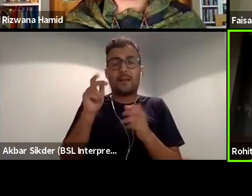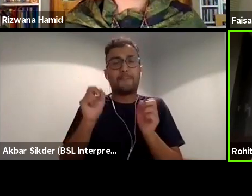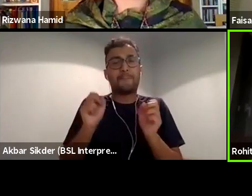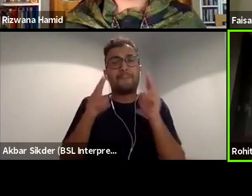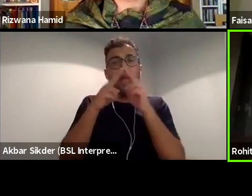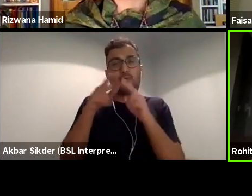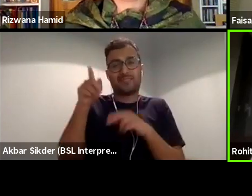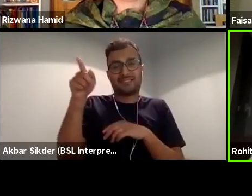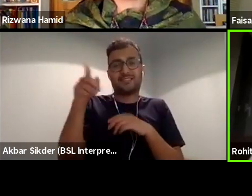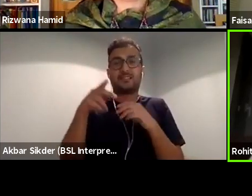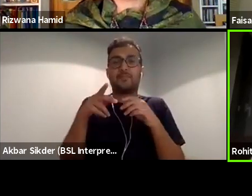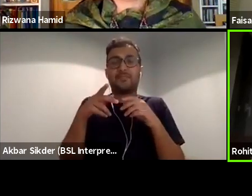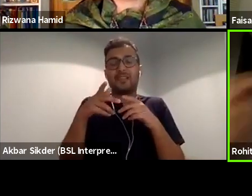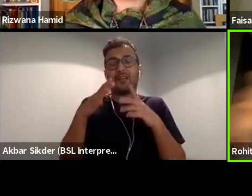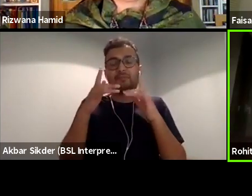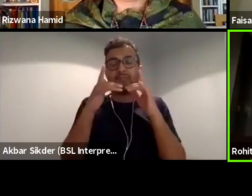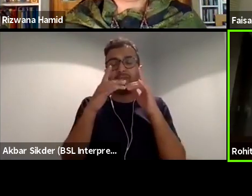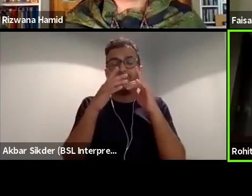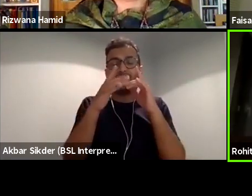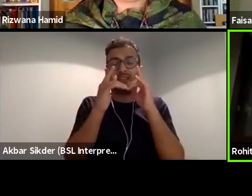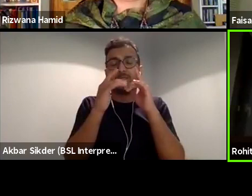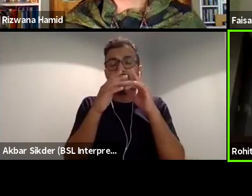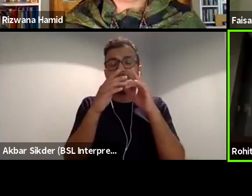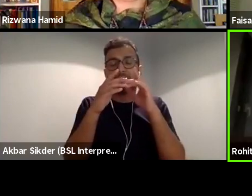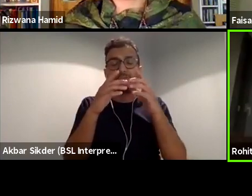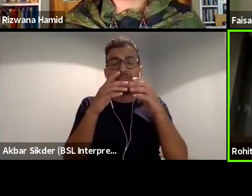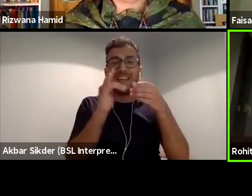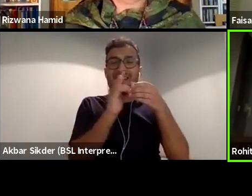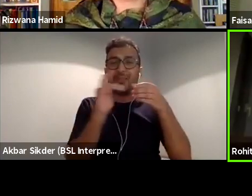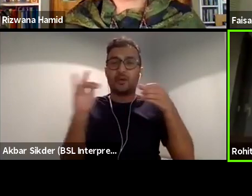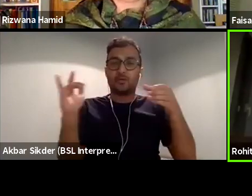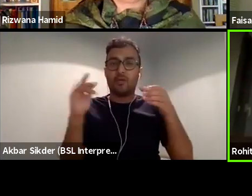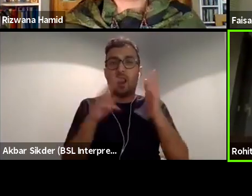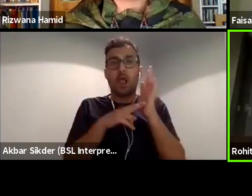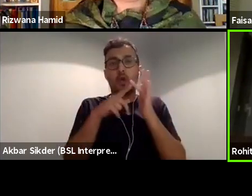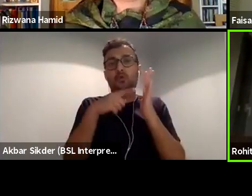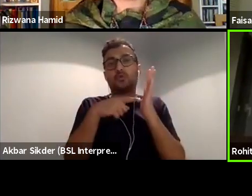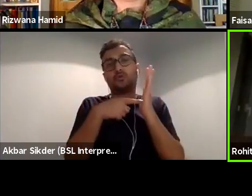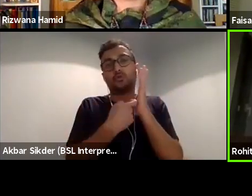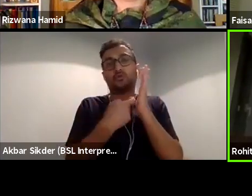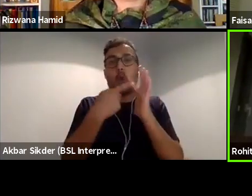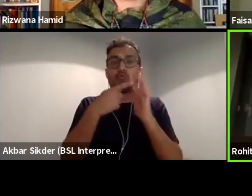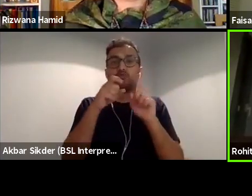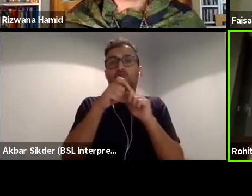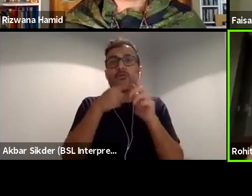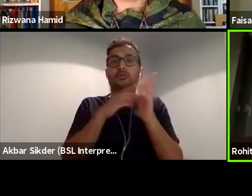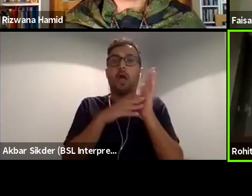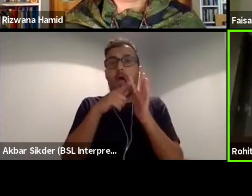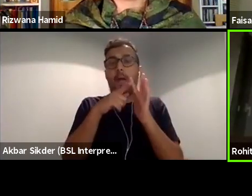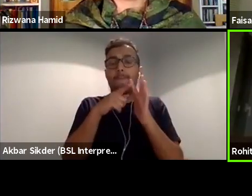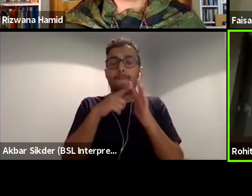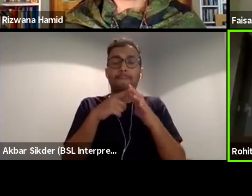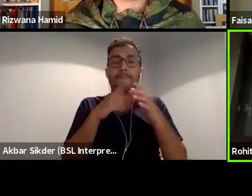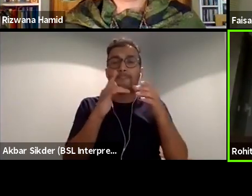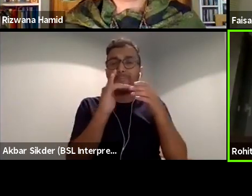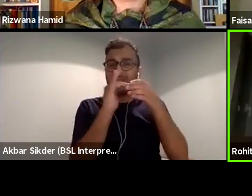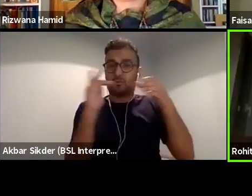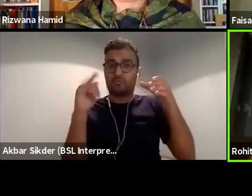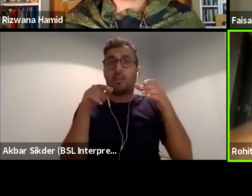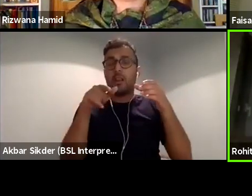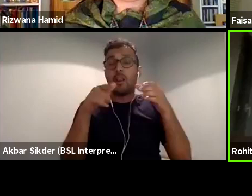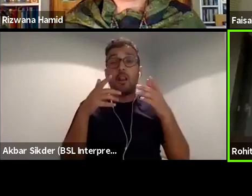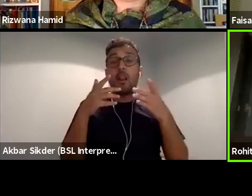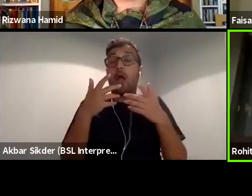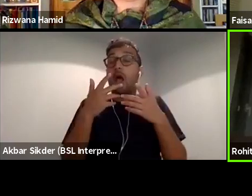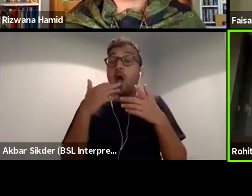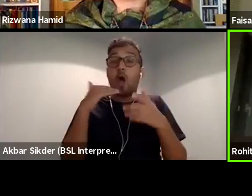in Paris. In the early hours, there were hundreds and hundreds of posts which originated from people on the